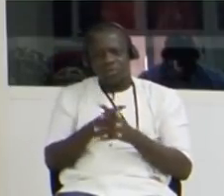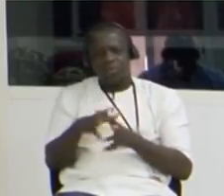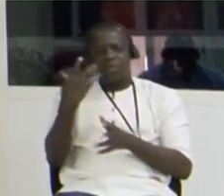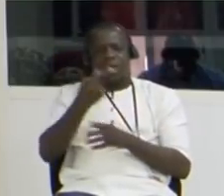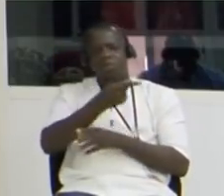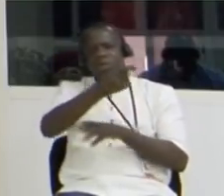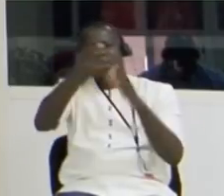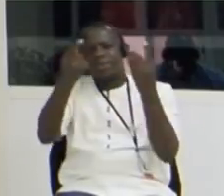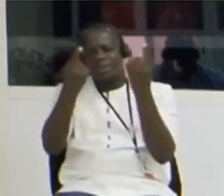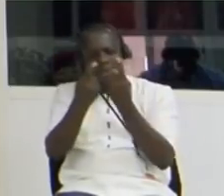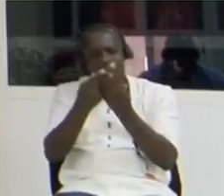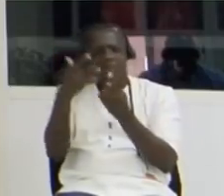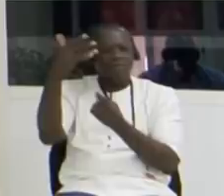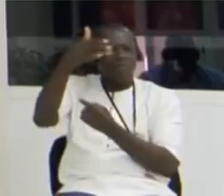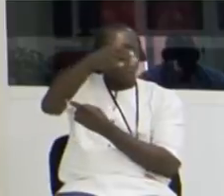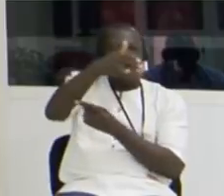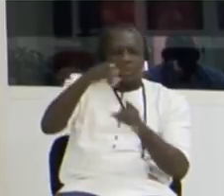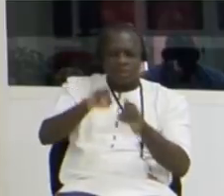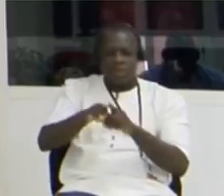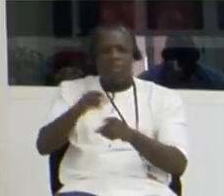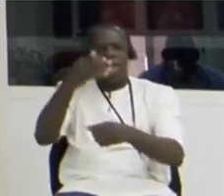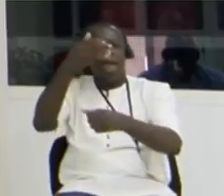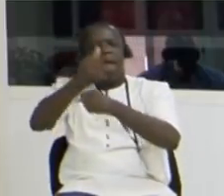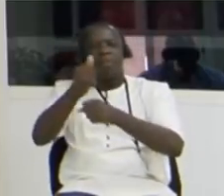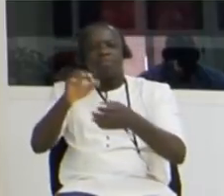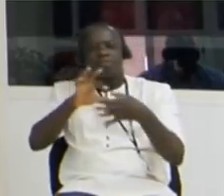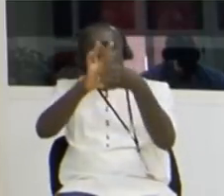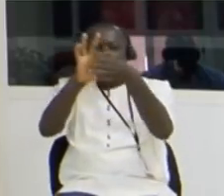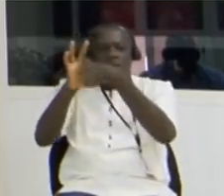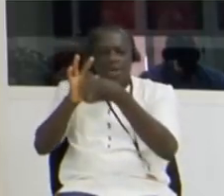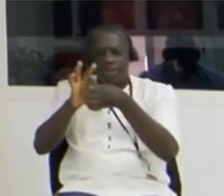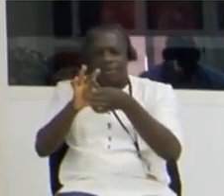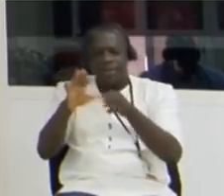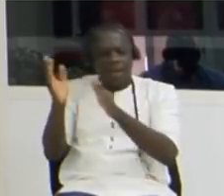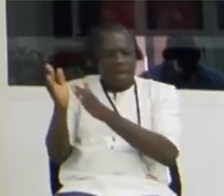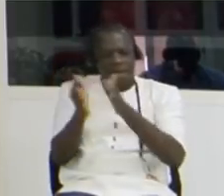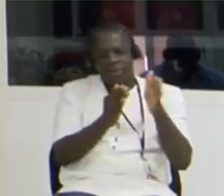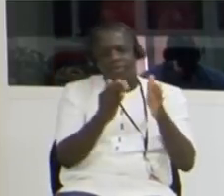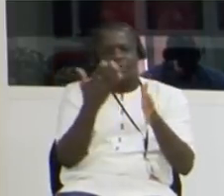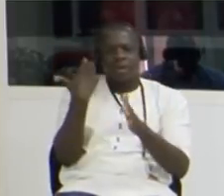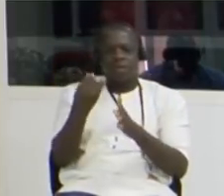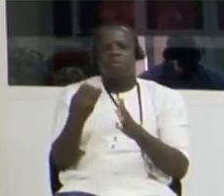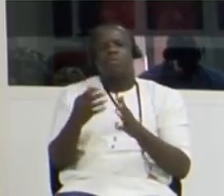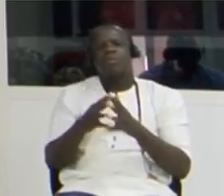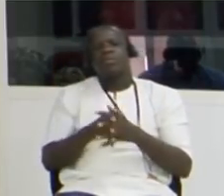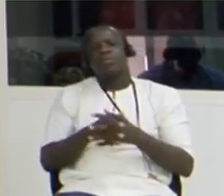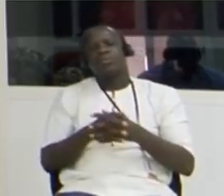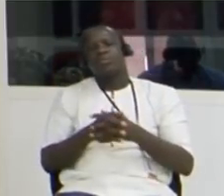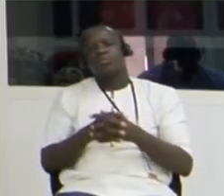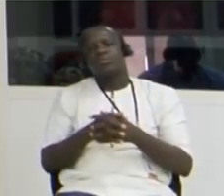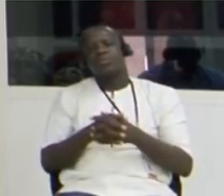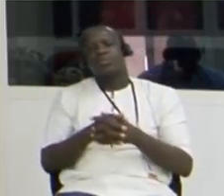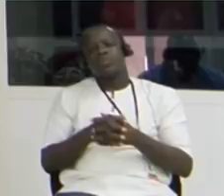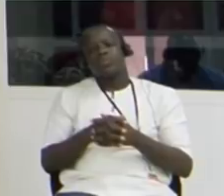visits coordinated and arranged? Okay, when we get the call from